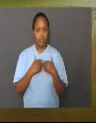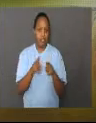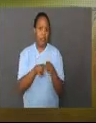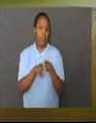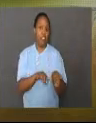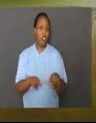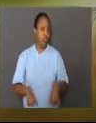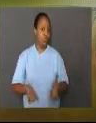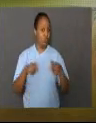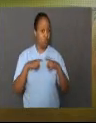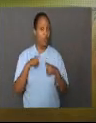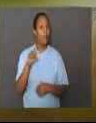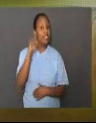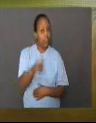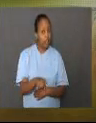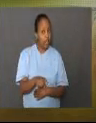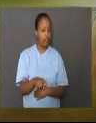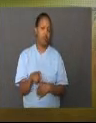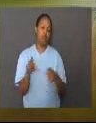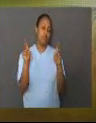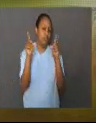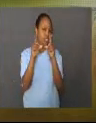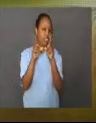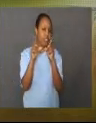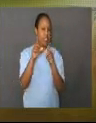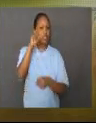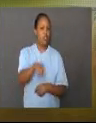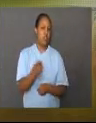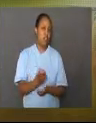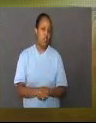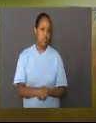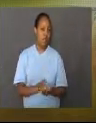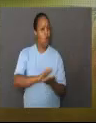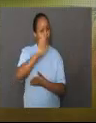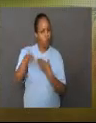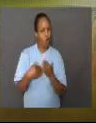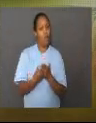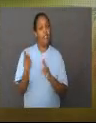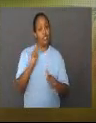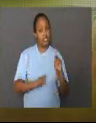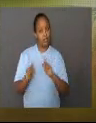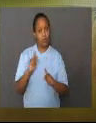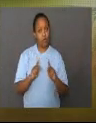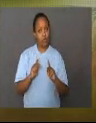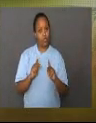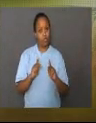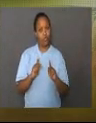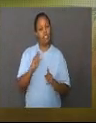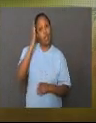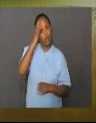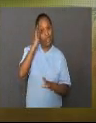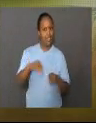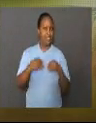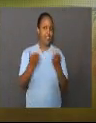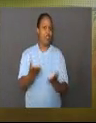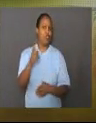harmonious, there must be equity. All people must be recognized